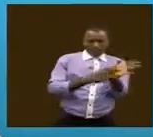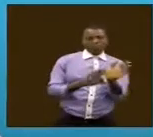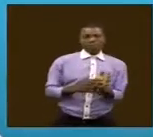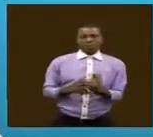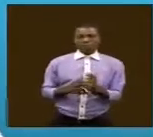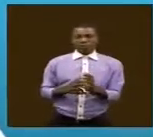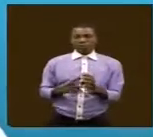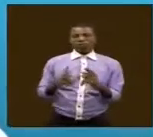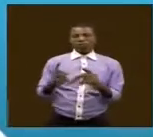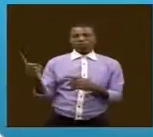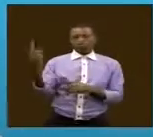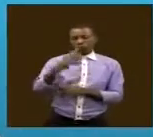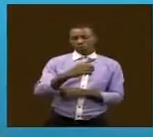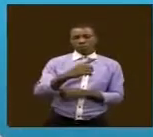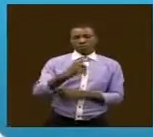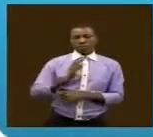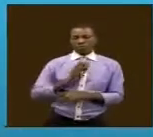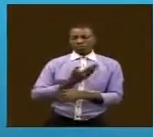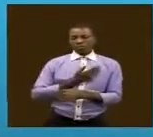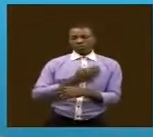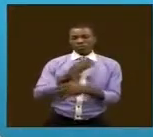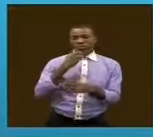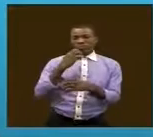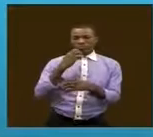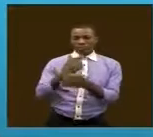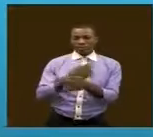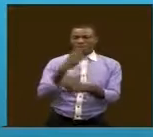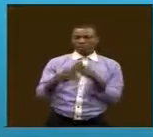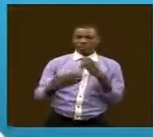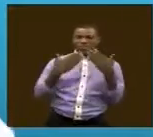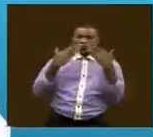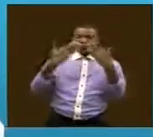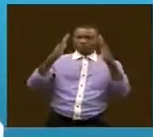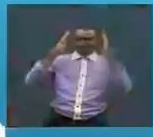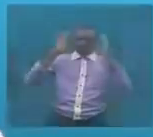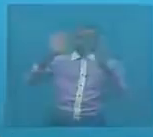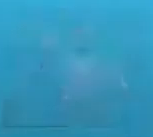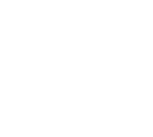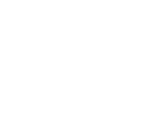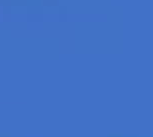today. Thank you for your attention. Bye-bye.